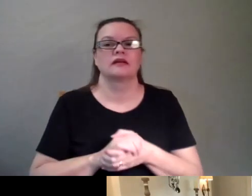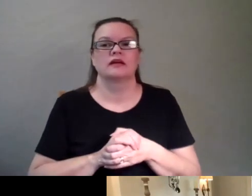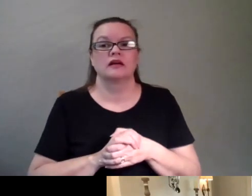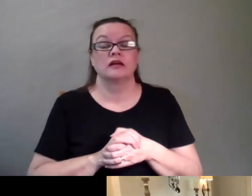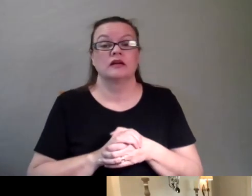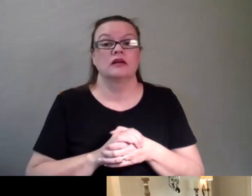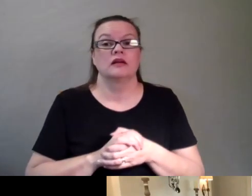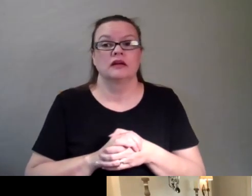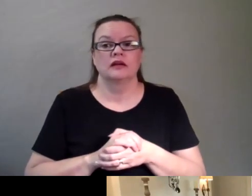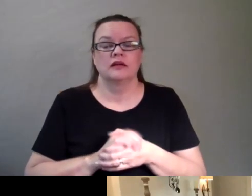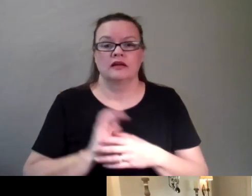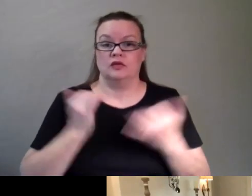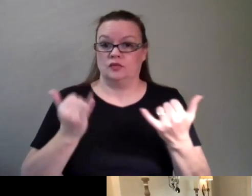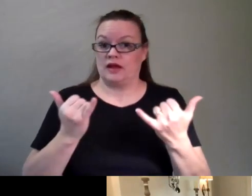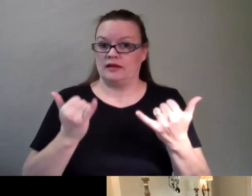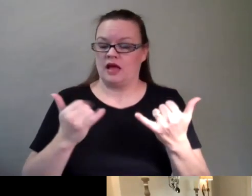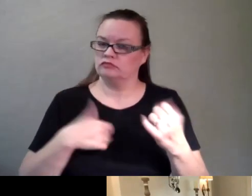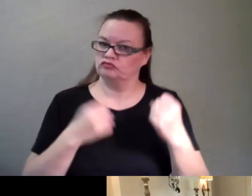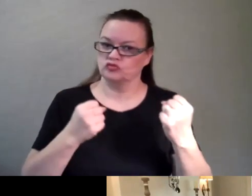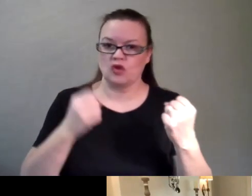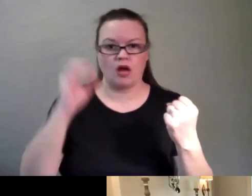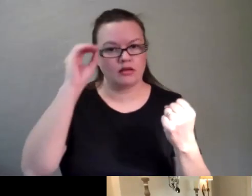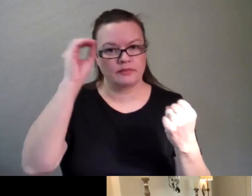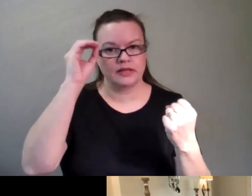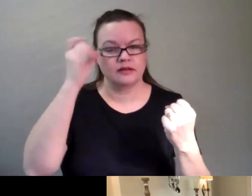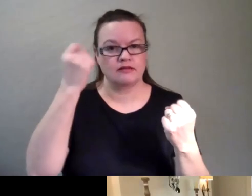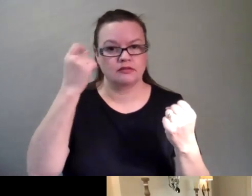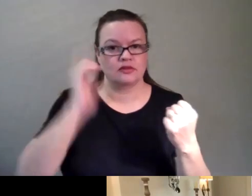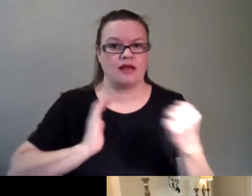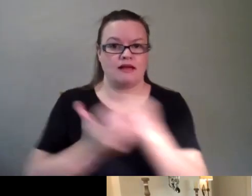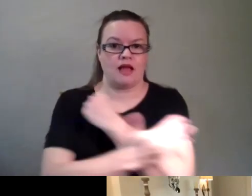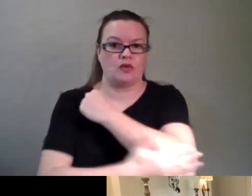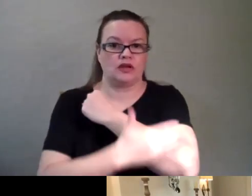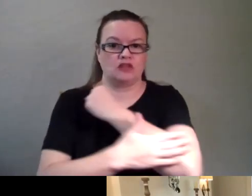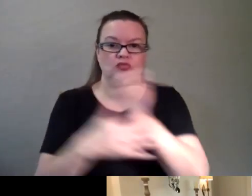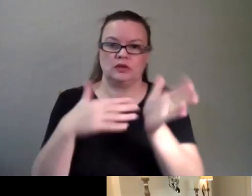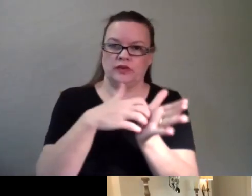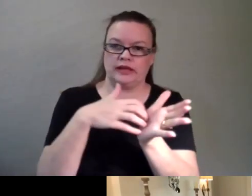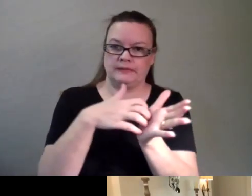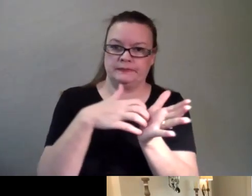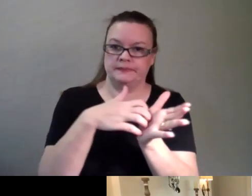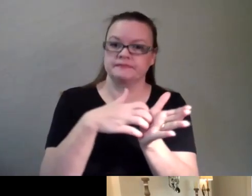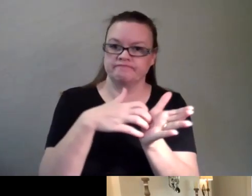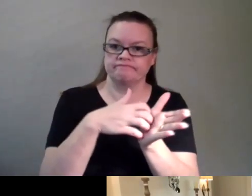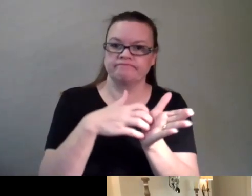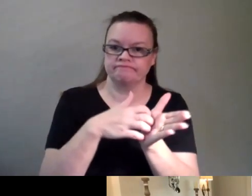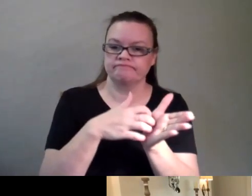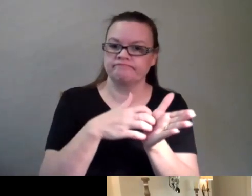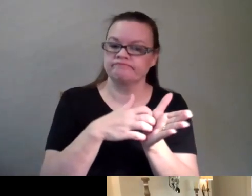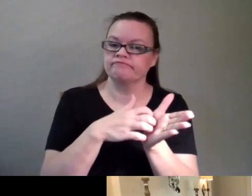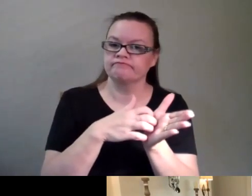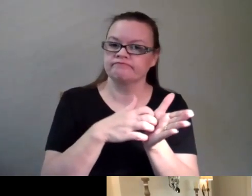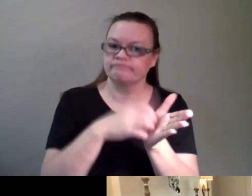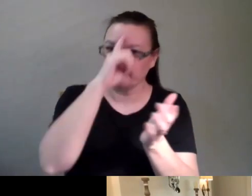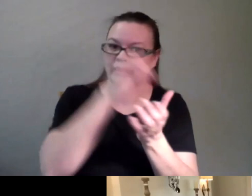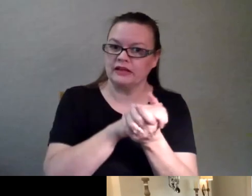strongly that our country is in a death spiral in terms of incivility. Very concerned about that. It led me